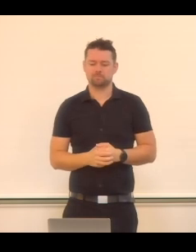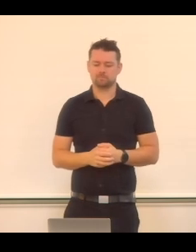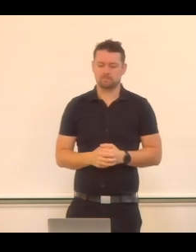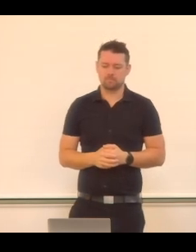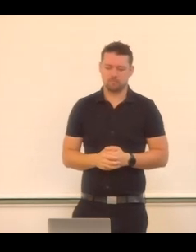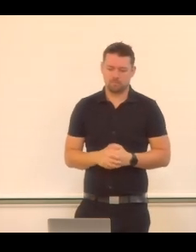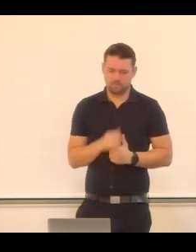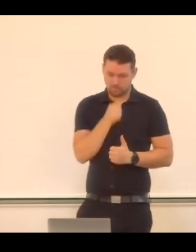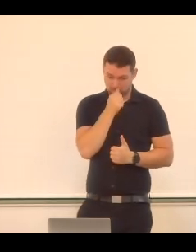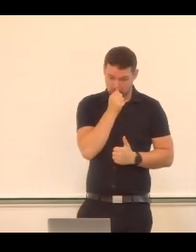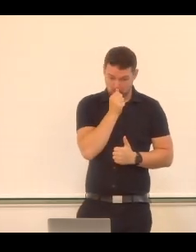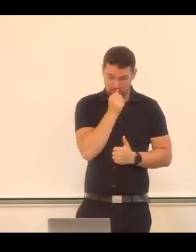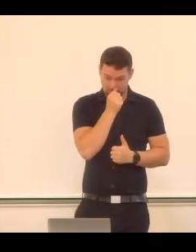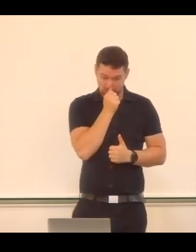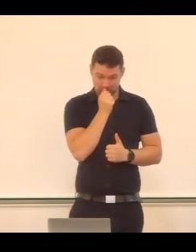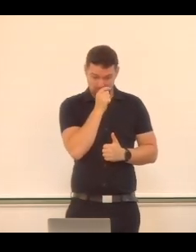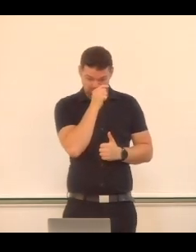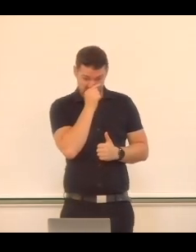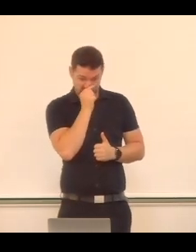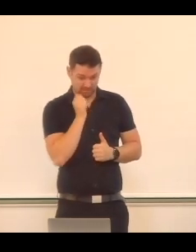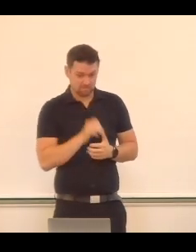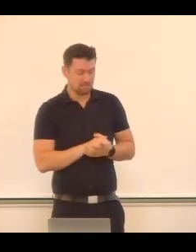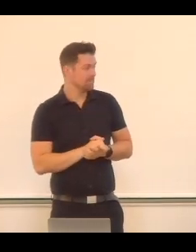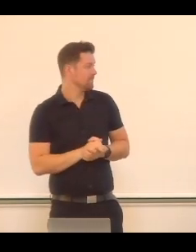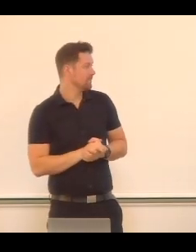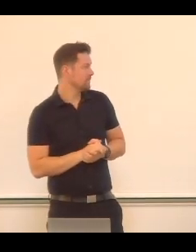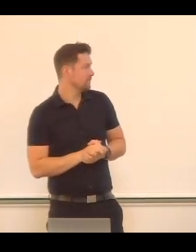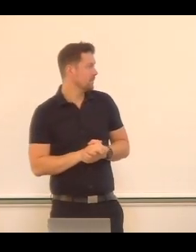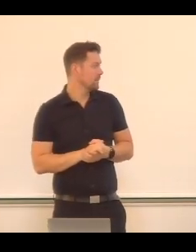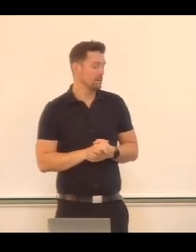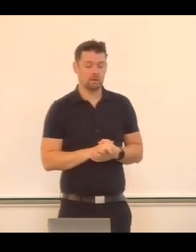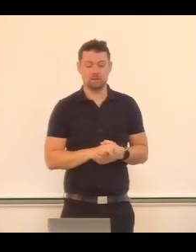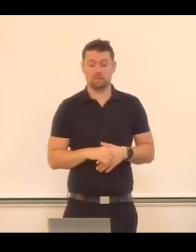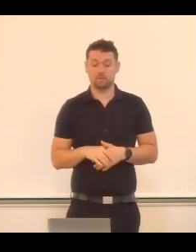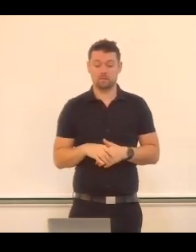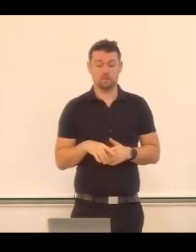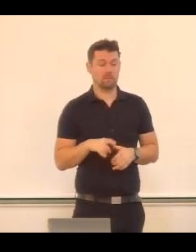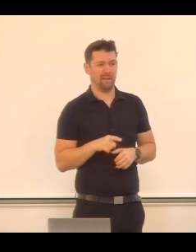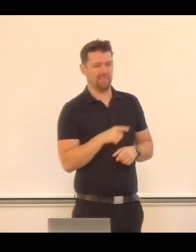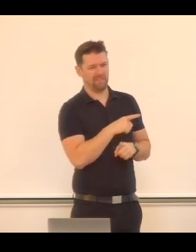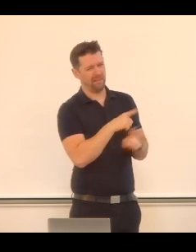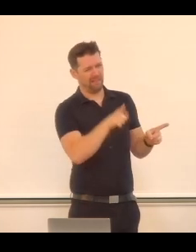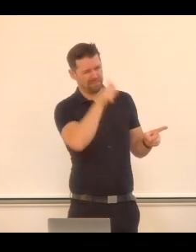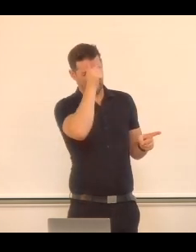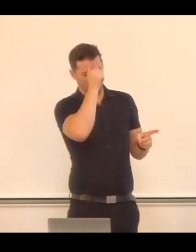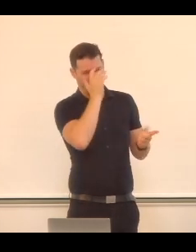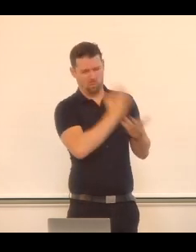habitat. And you've got real ISS flight controllers that are supporting you, so they know what they're